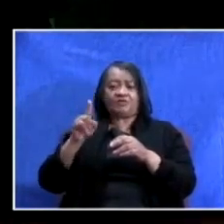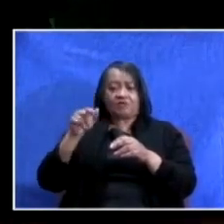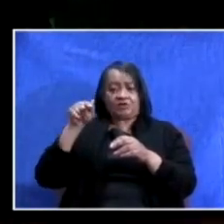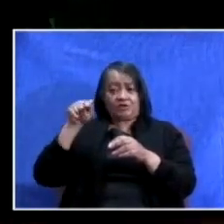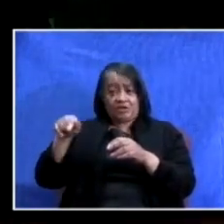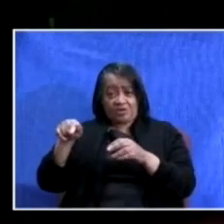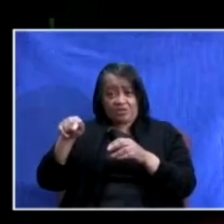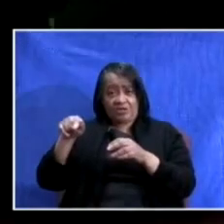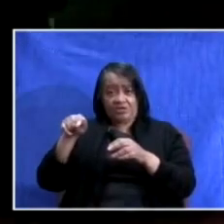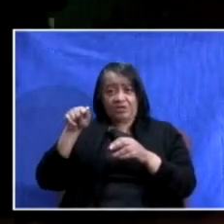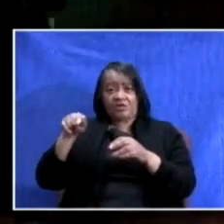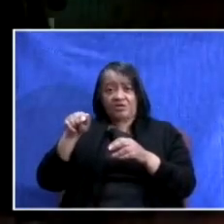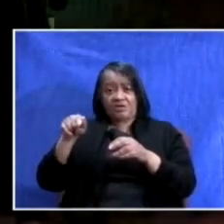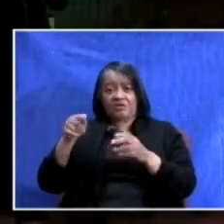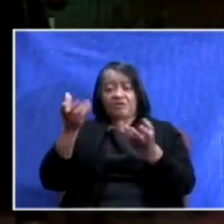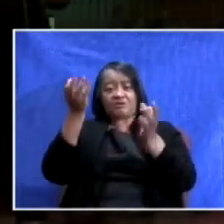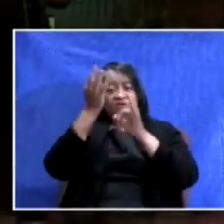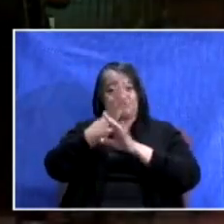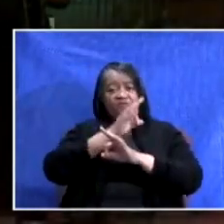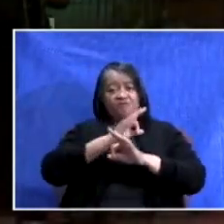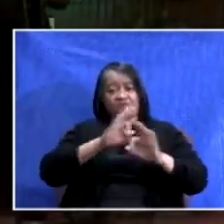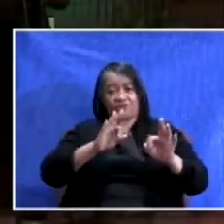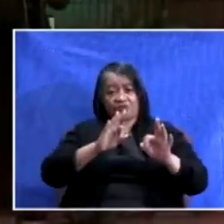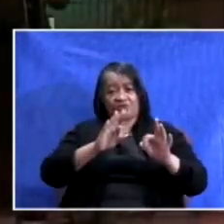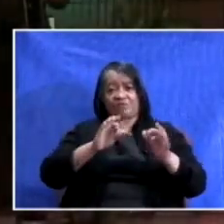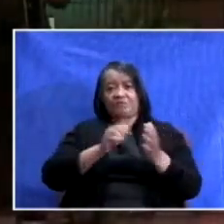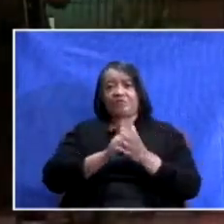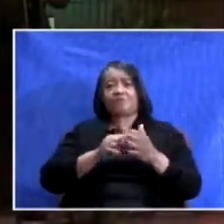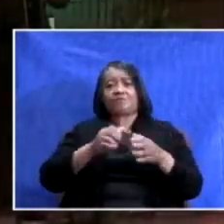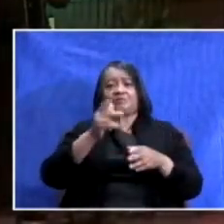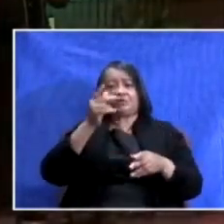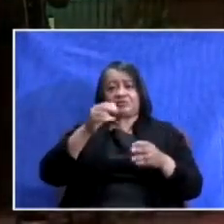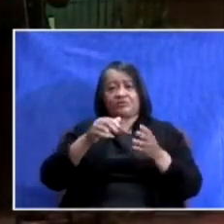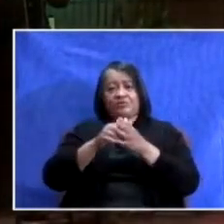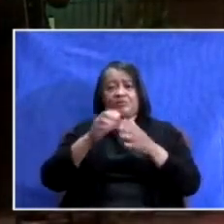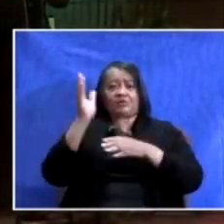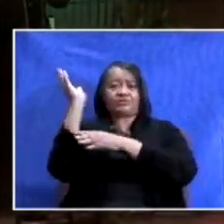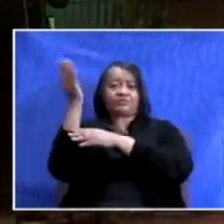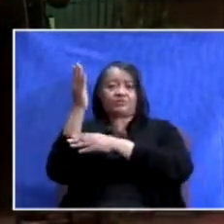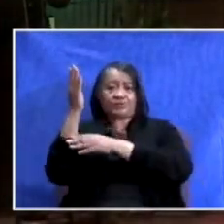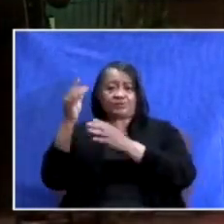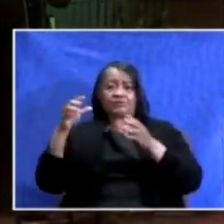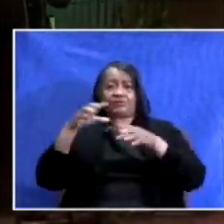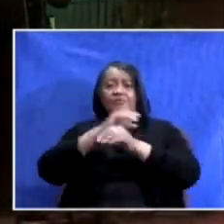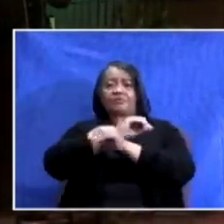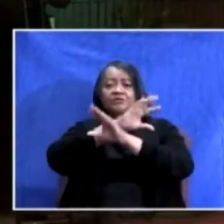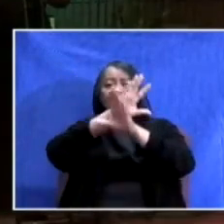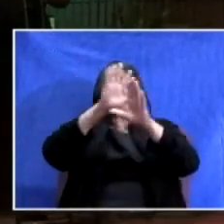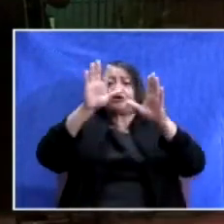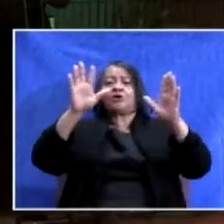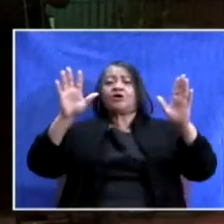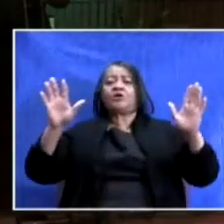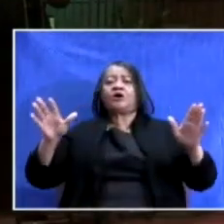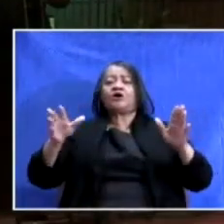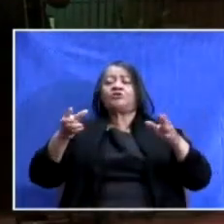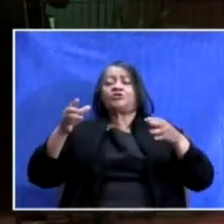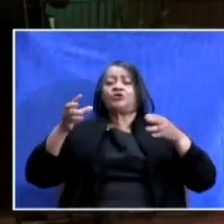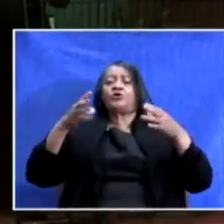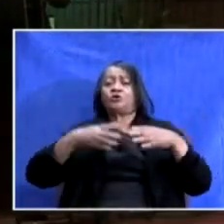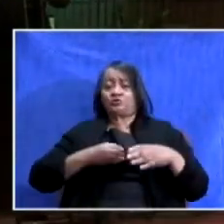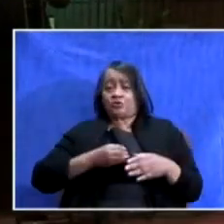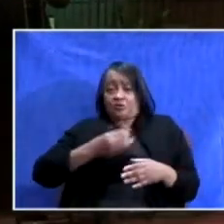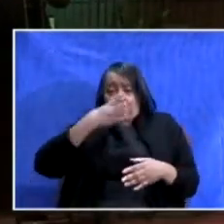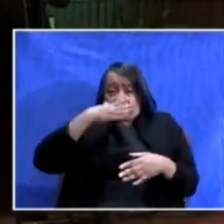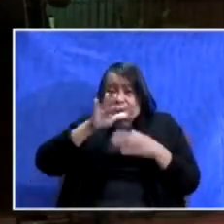white America's July 4th festivities. In a keynote address to a largely white audience, Douglass said,